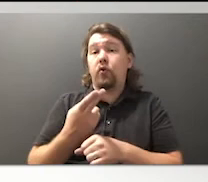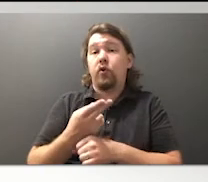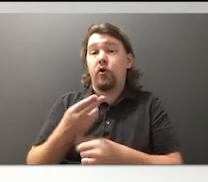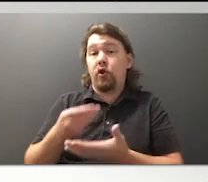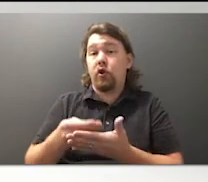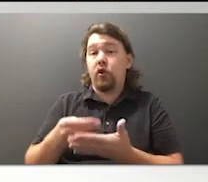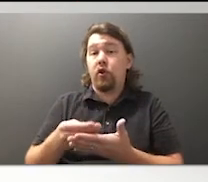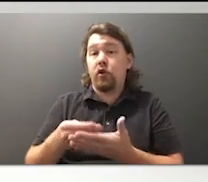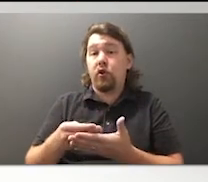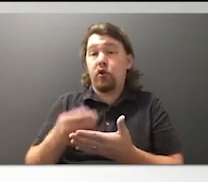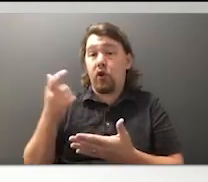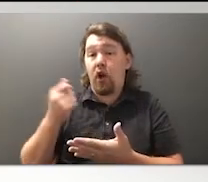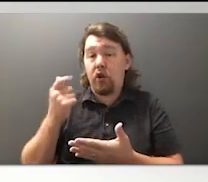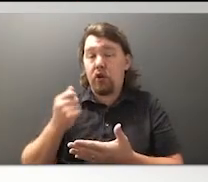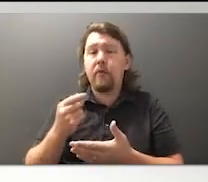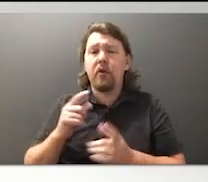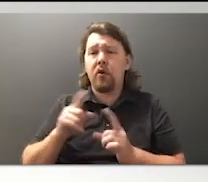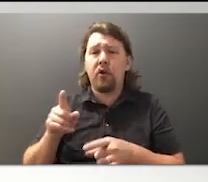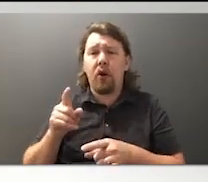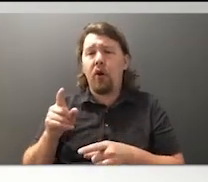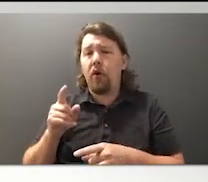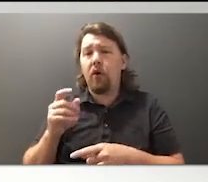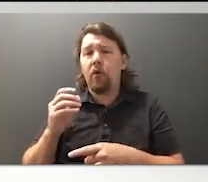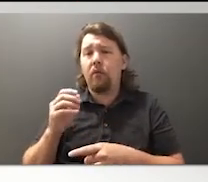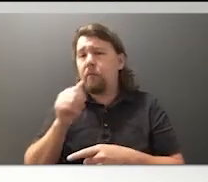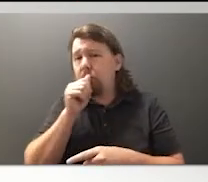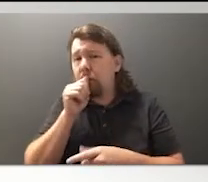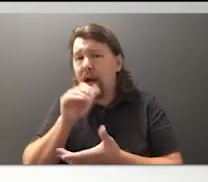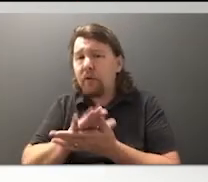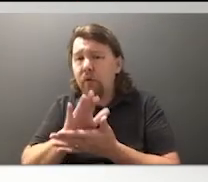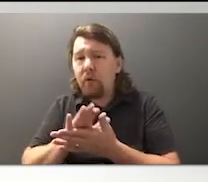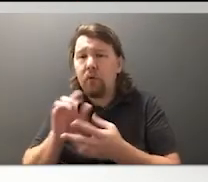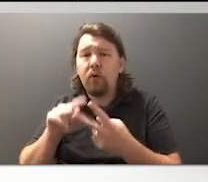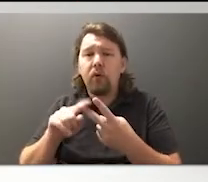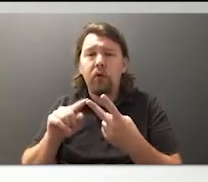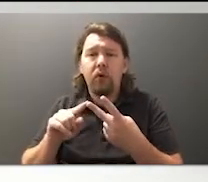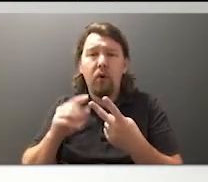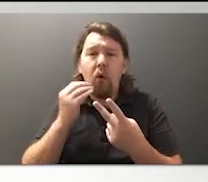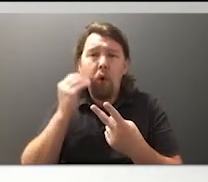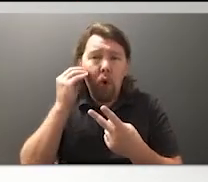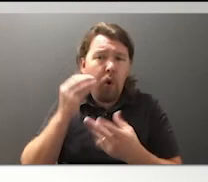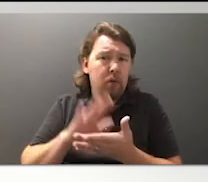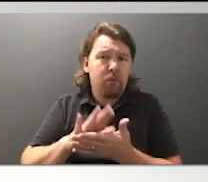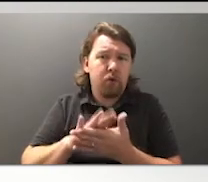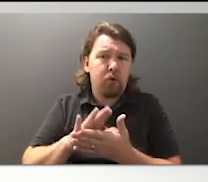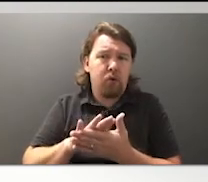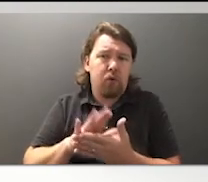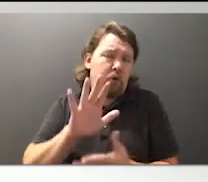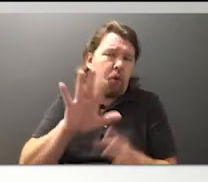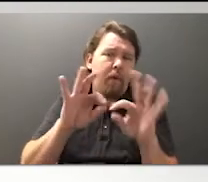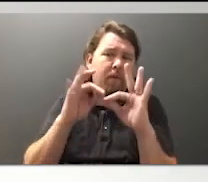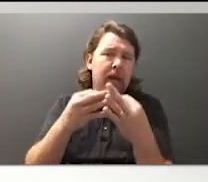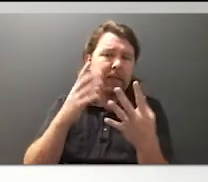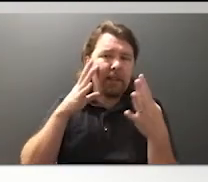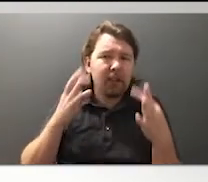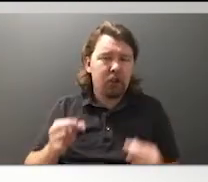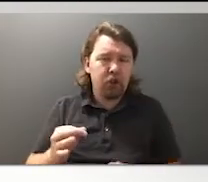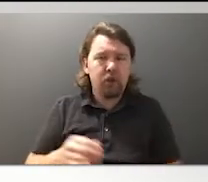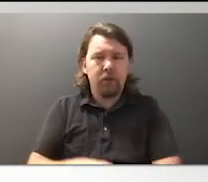private school, you can do homeschool and different options as well. So that would just be what you decide as a family.